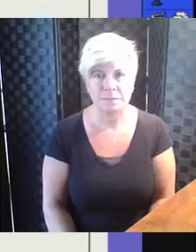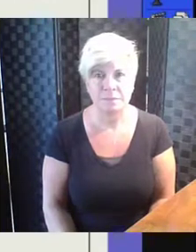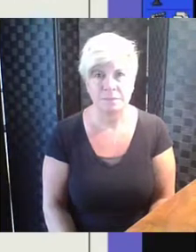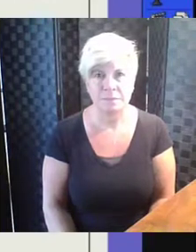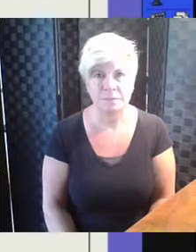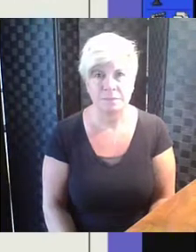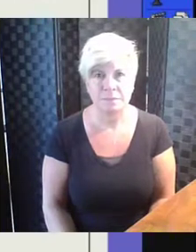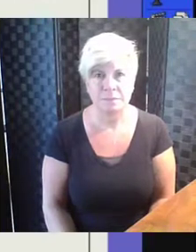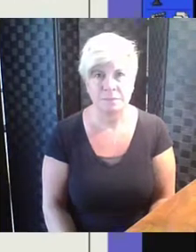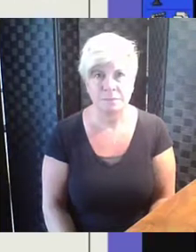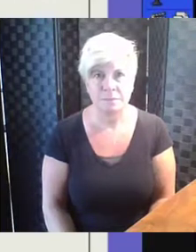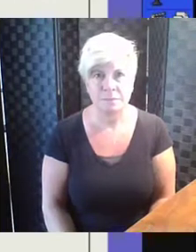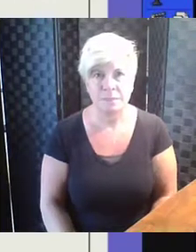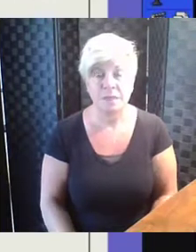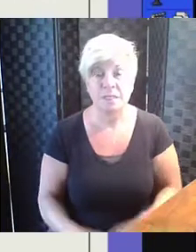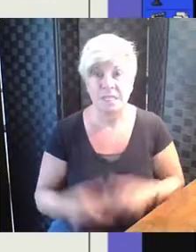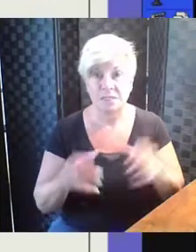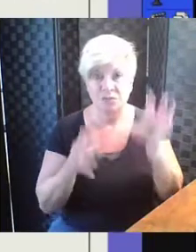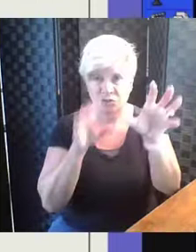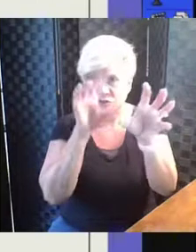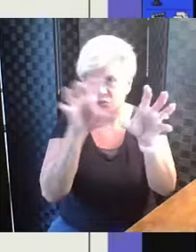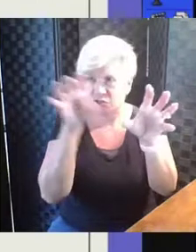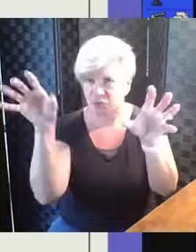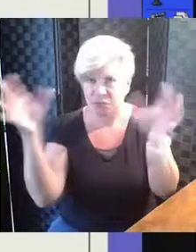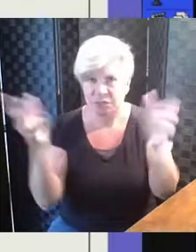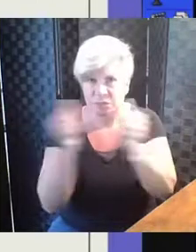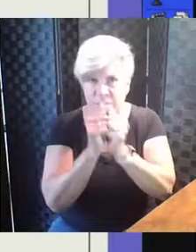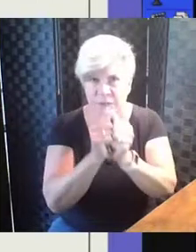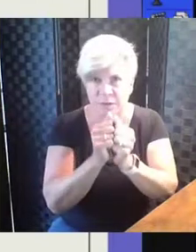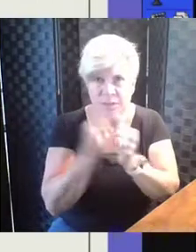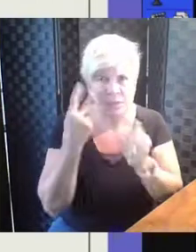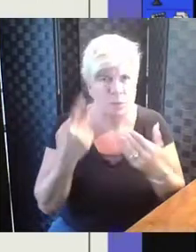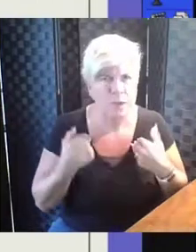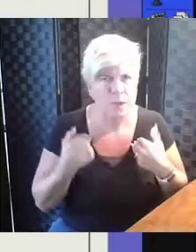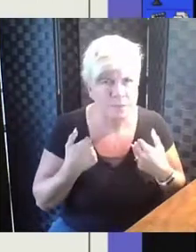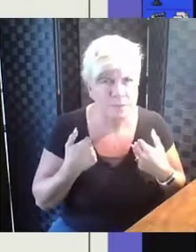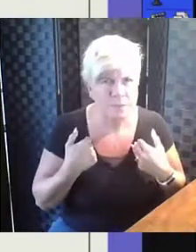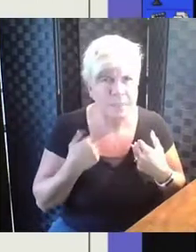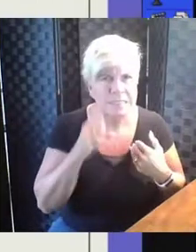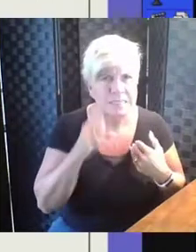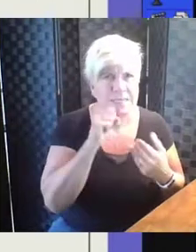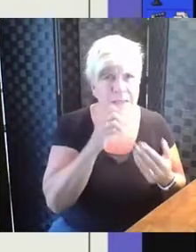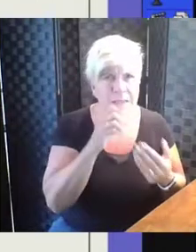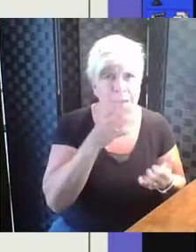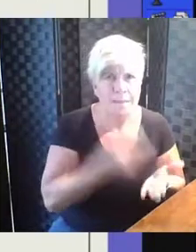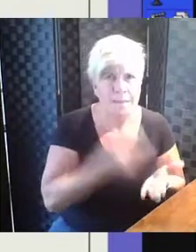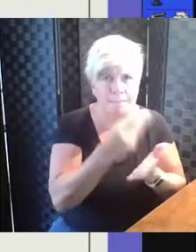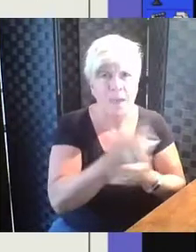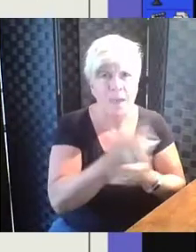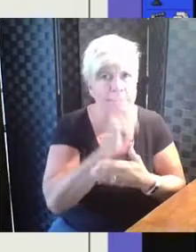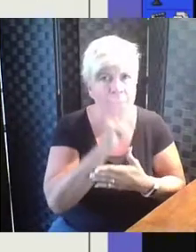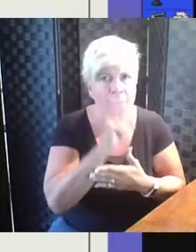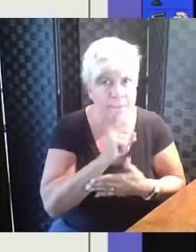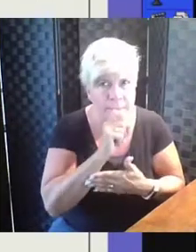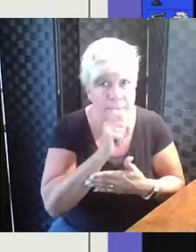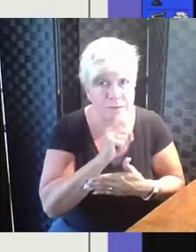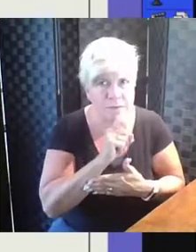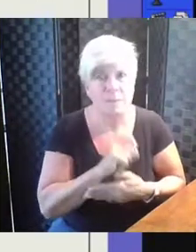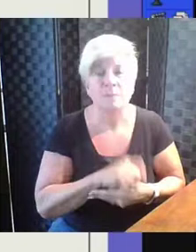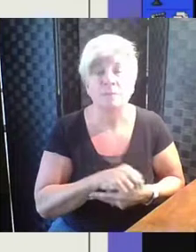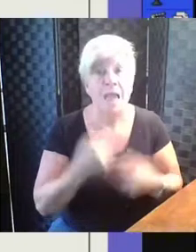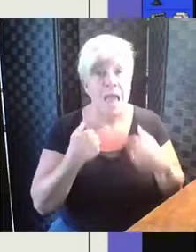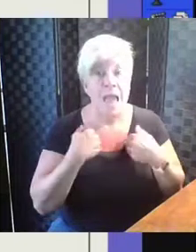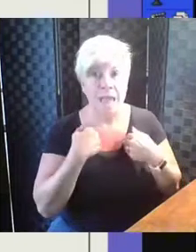All right, let's chunk it, each part, and see what we have. Sarah's mom bought a pack of popsicles for her and her